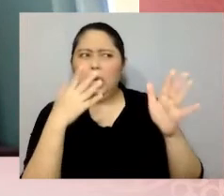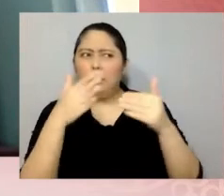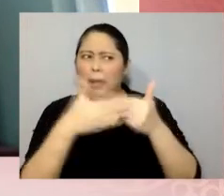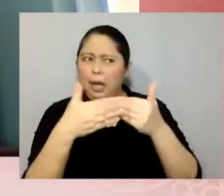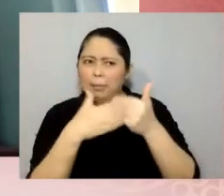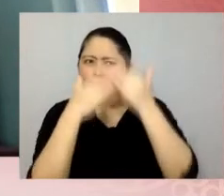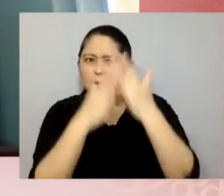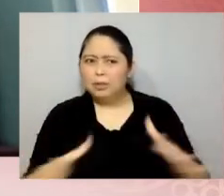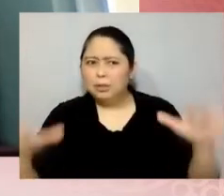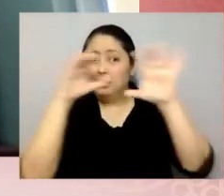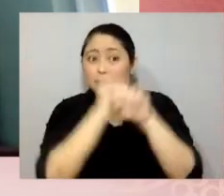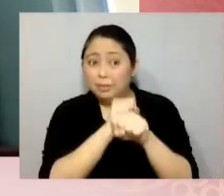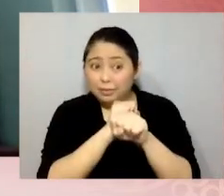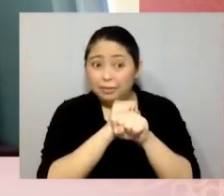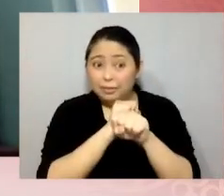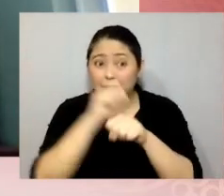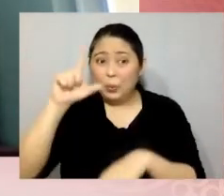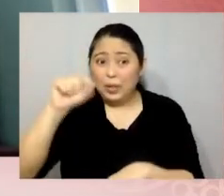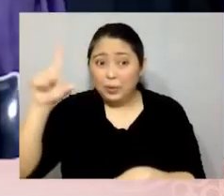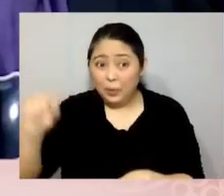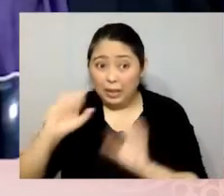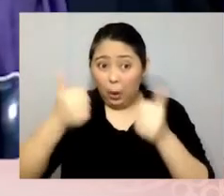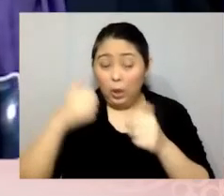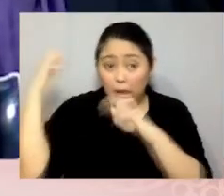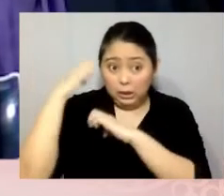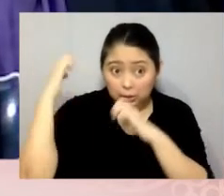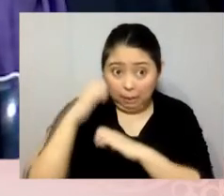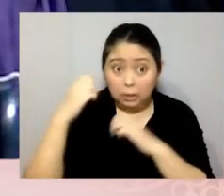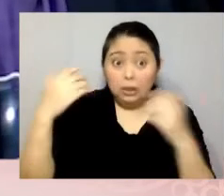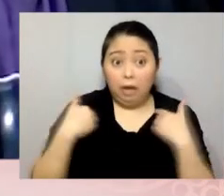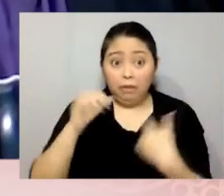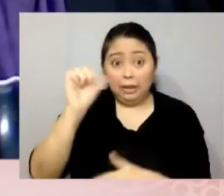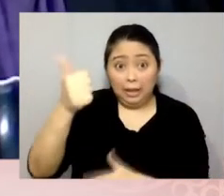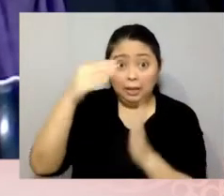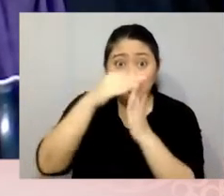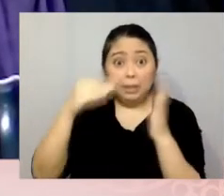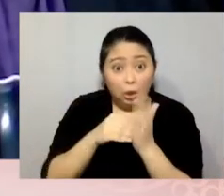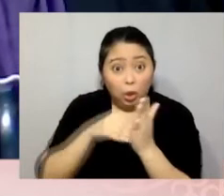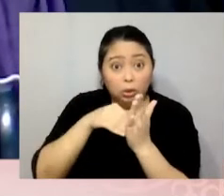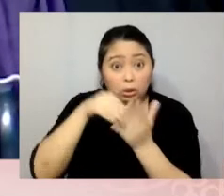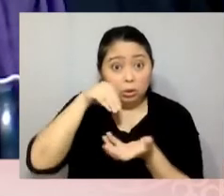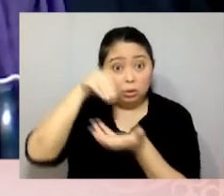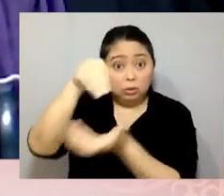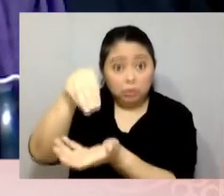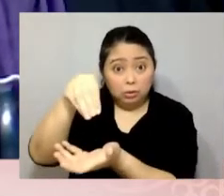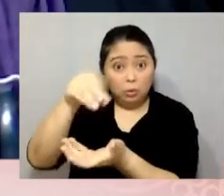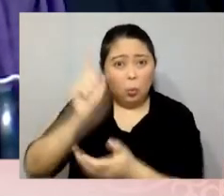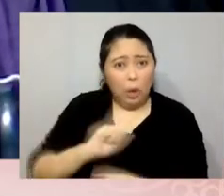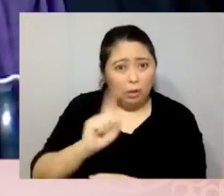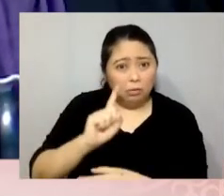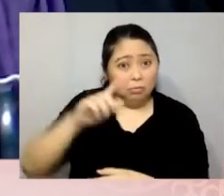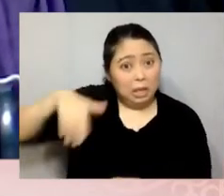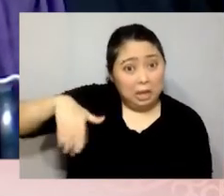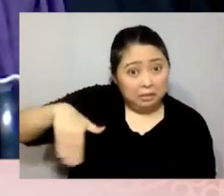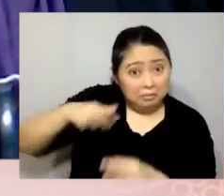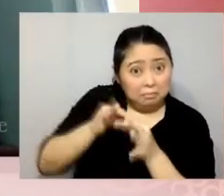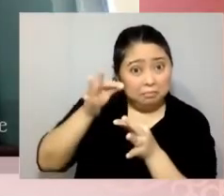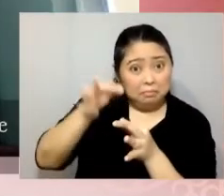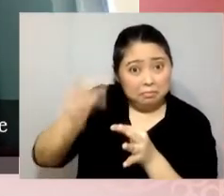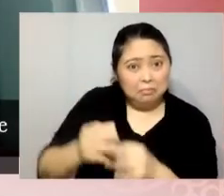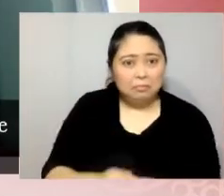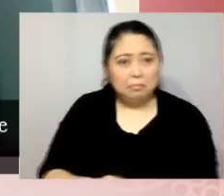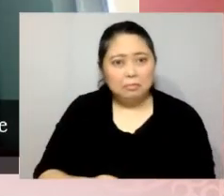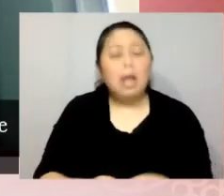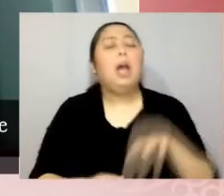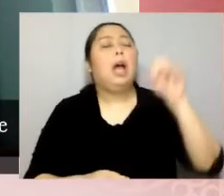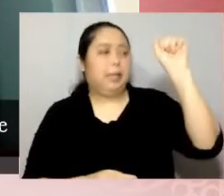year already. You are still expecting 10 billion from the block grant to be released. And you're not considering this a delay?